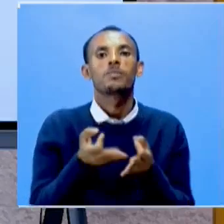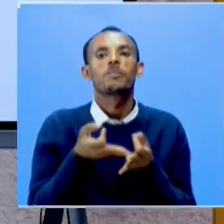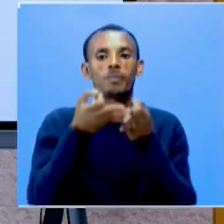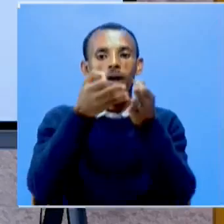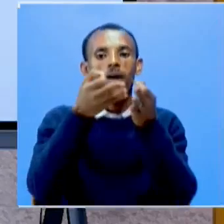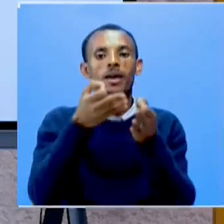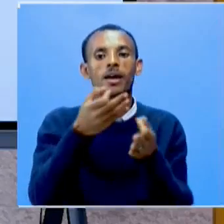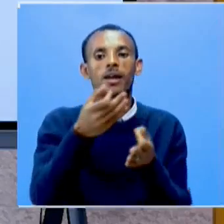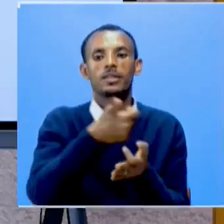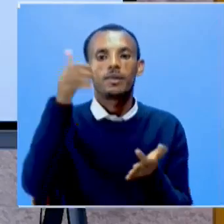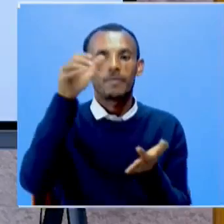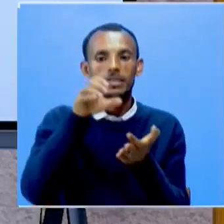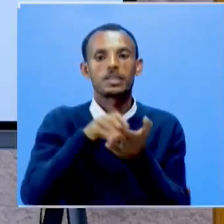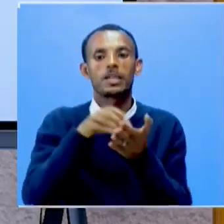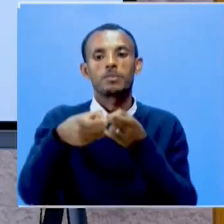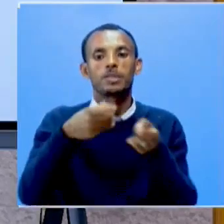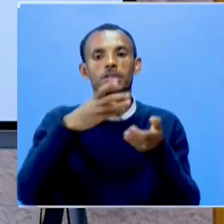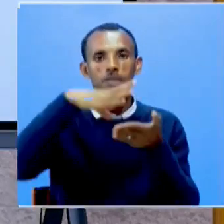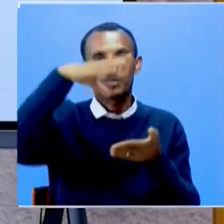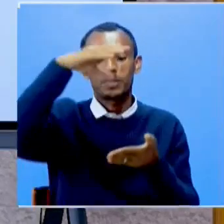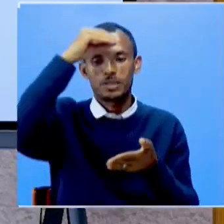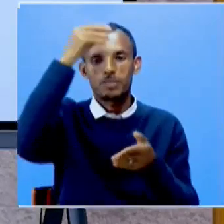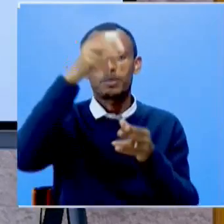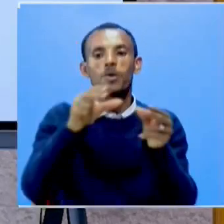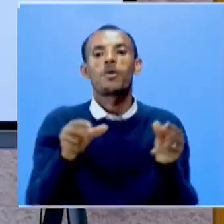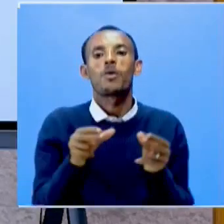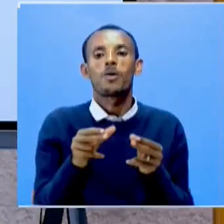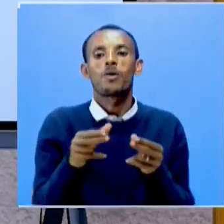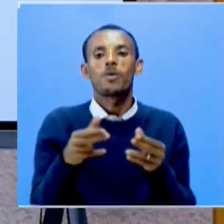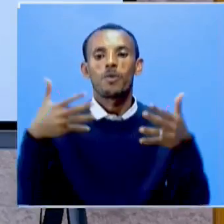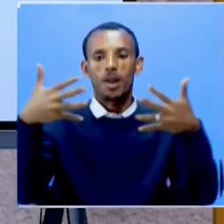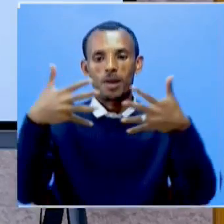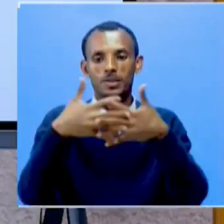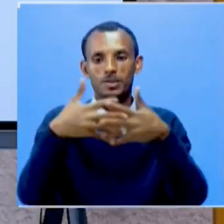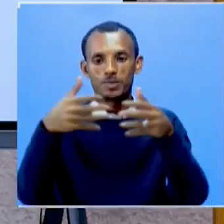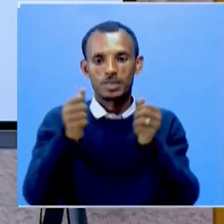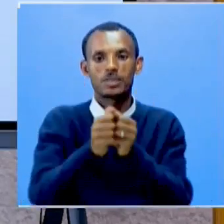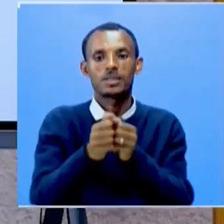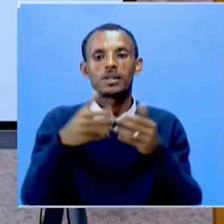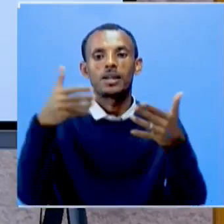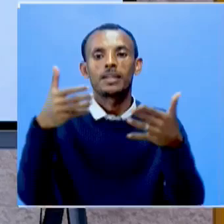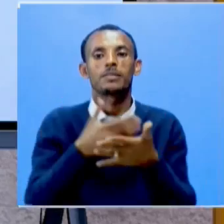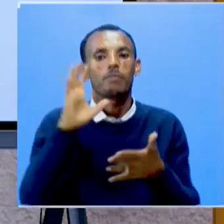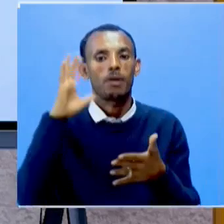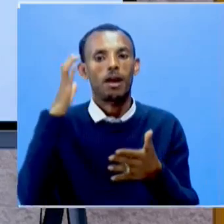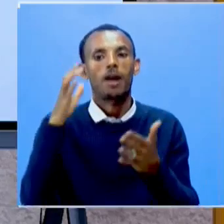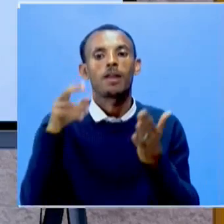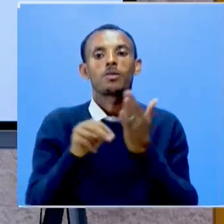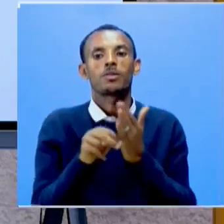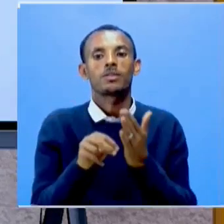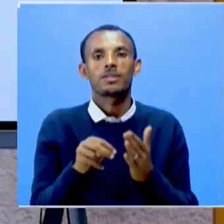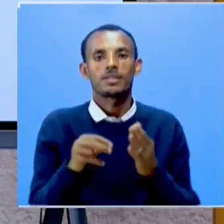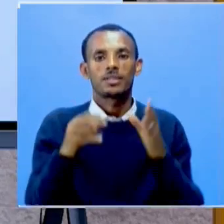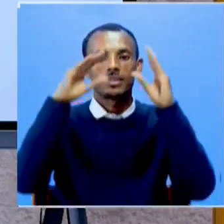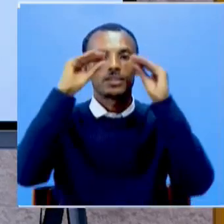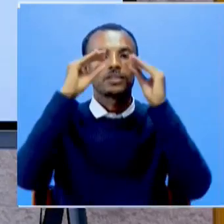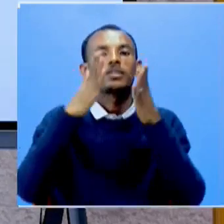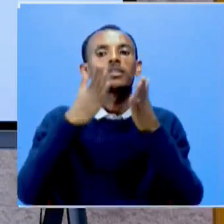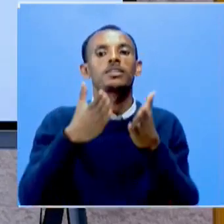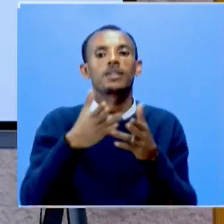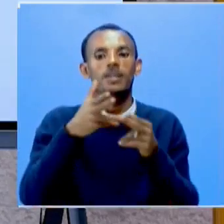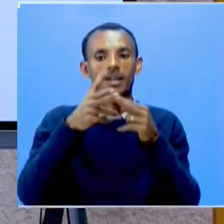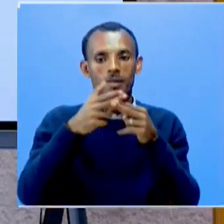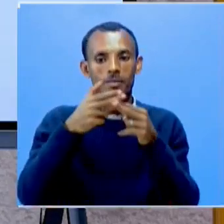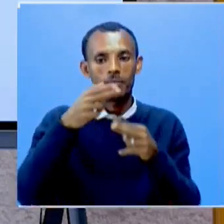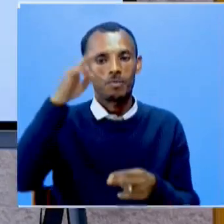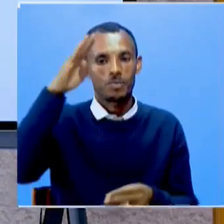brought to you by Addis Ababa City Administration Education Bureau in collaboration with Addis Media Network, and I